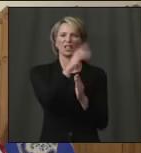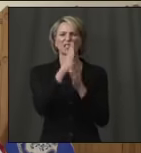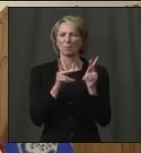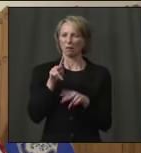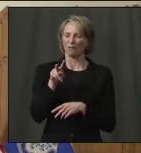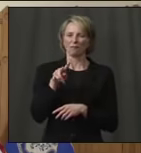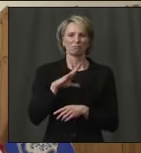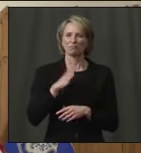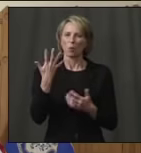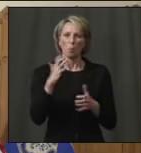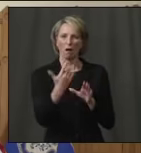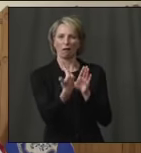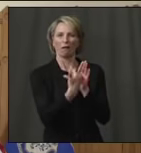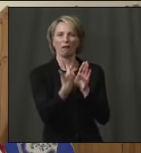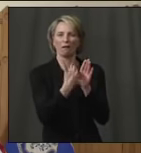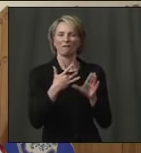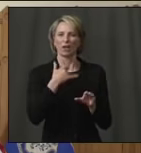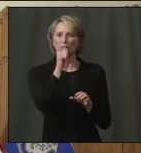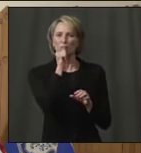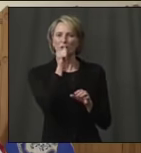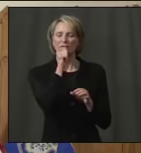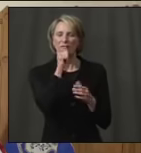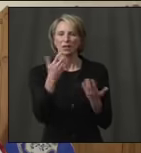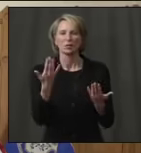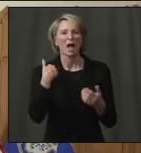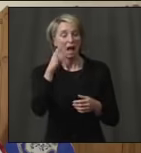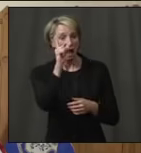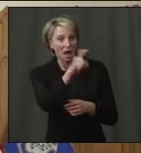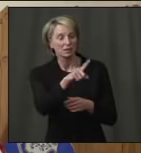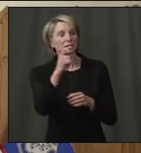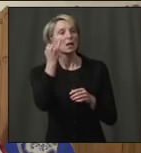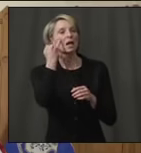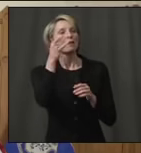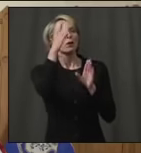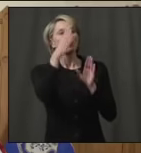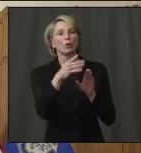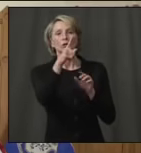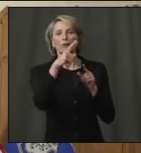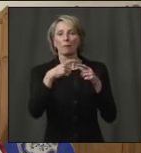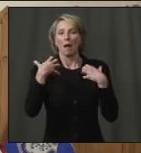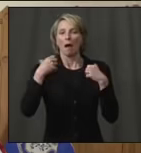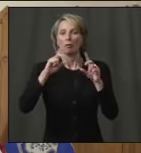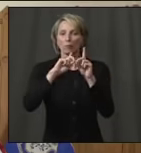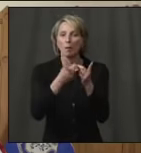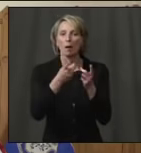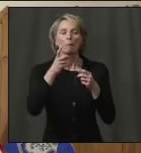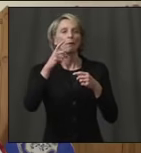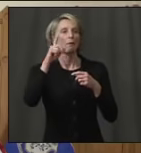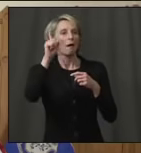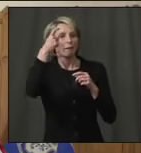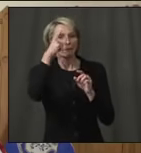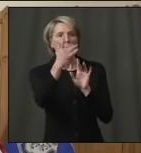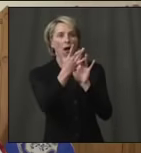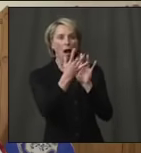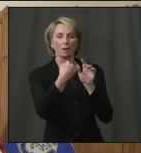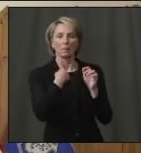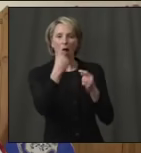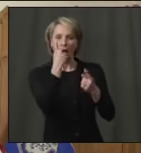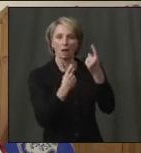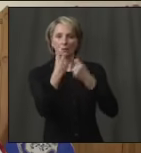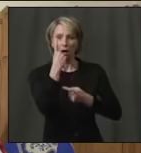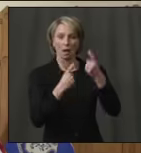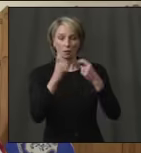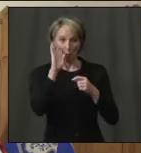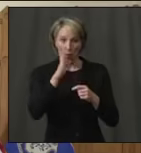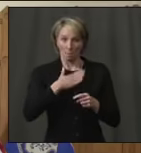there, to what degree is anonymity being guaranteed for people who will participate in the contact tracing?